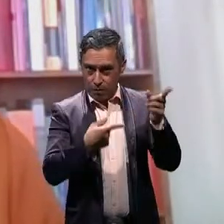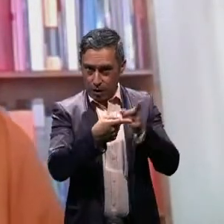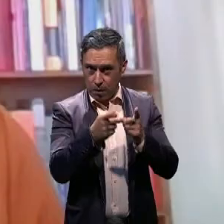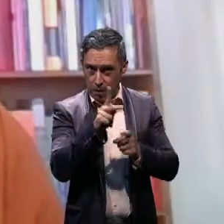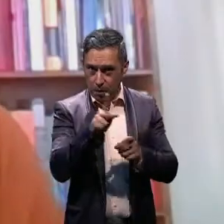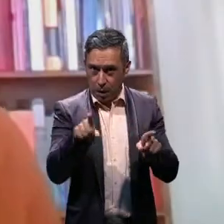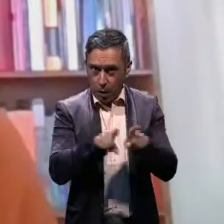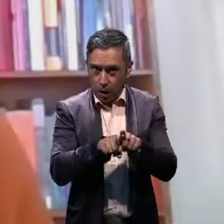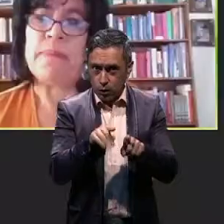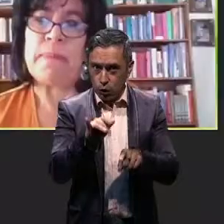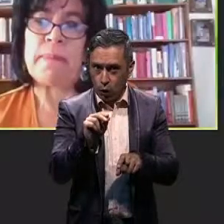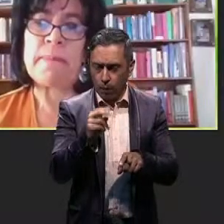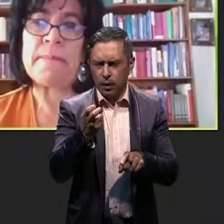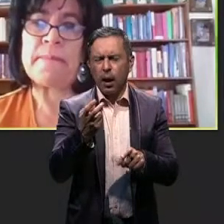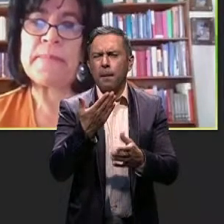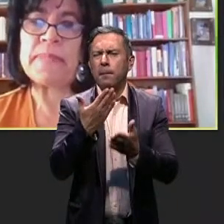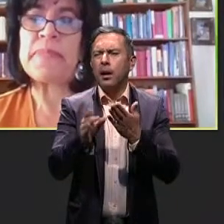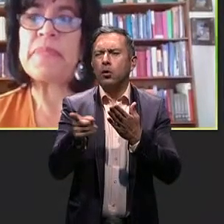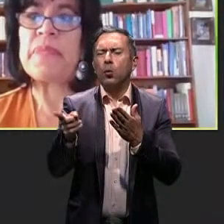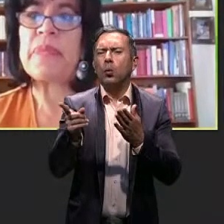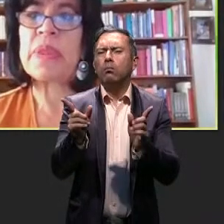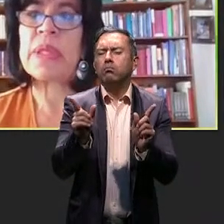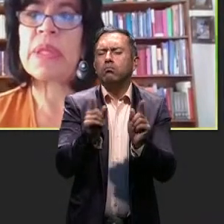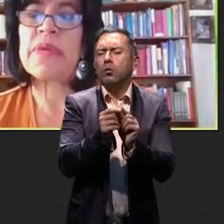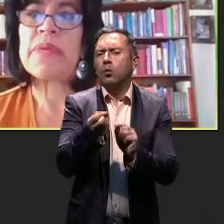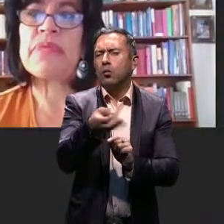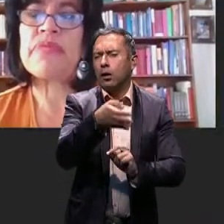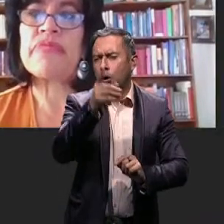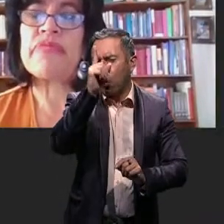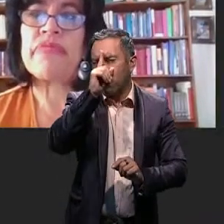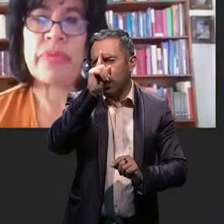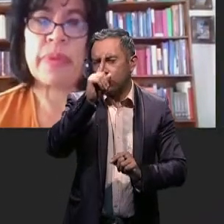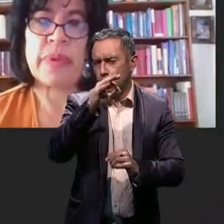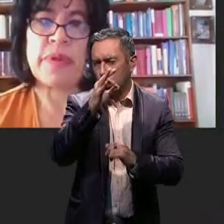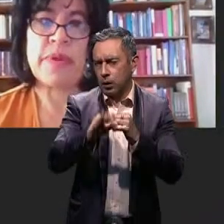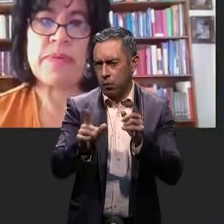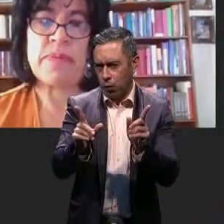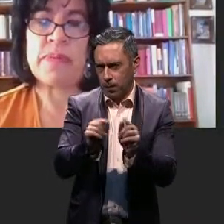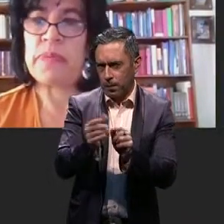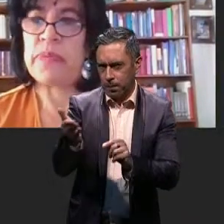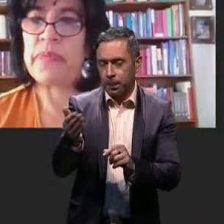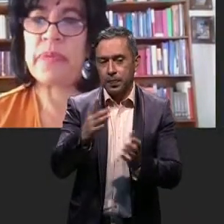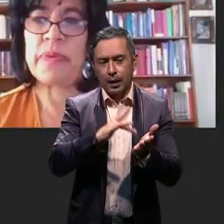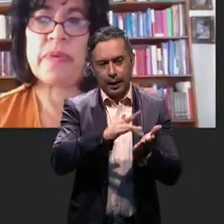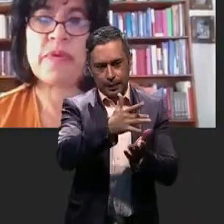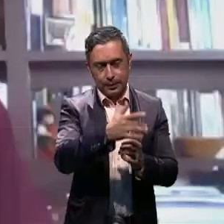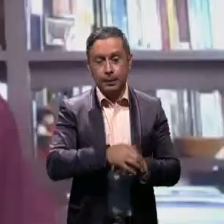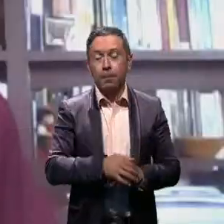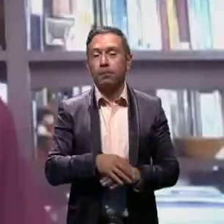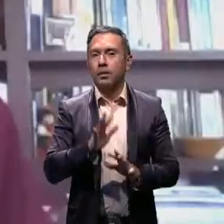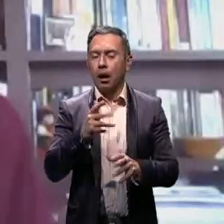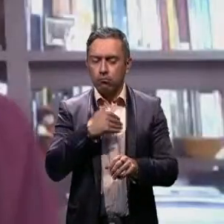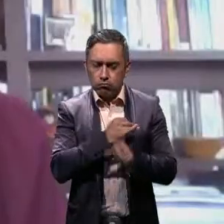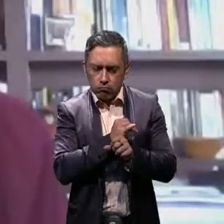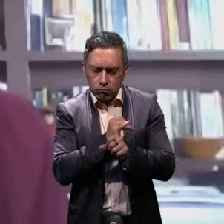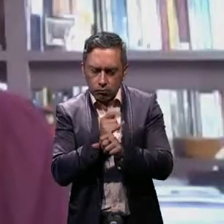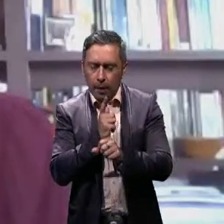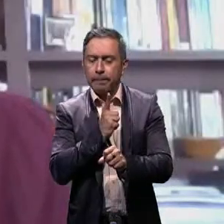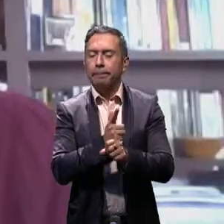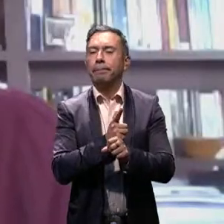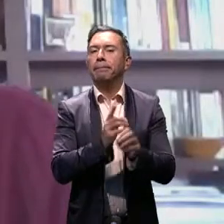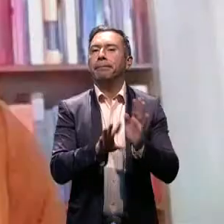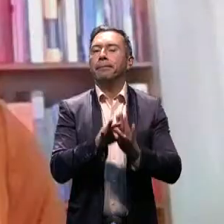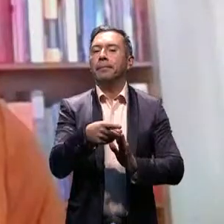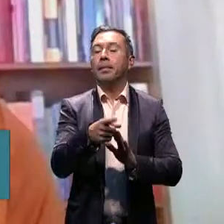And if you would like to make any comments to close your intervention? Yes, of course. What we've identified is that